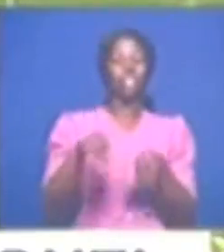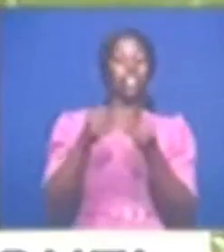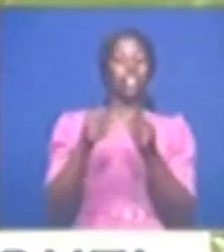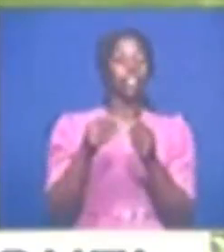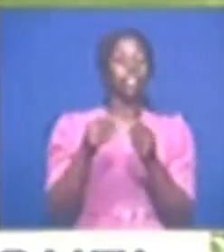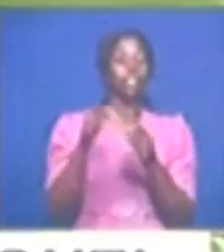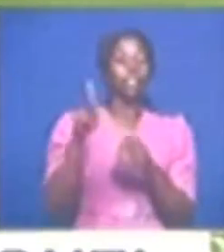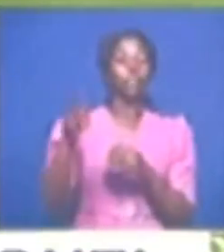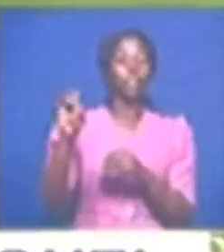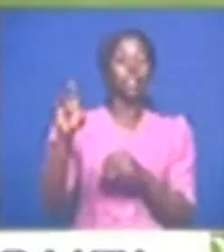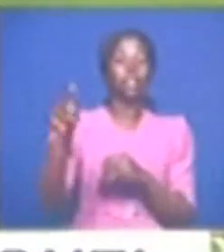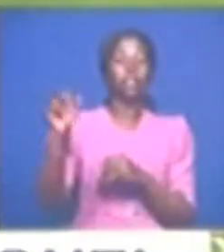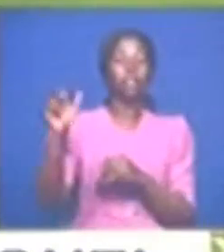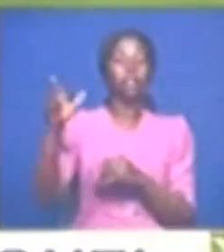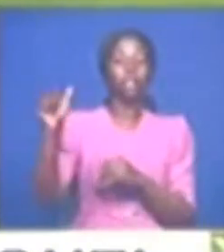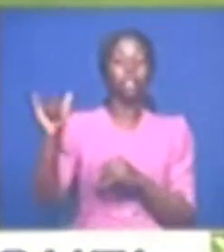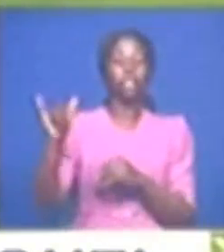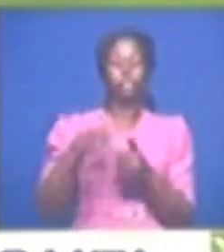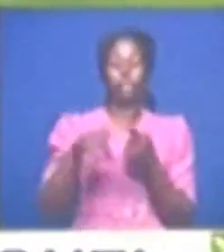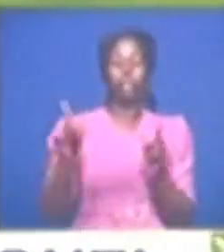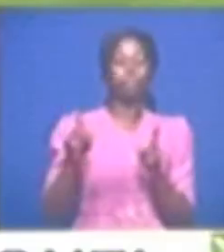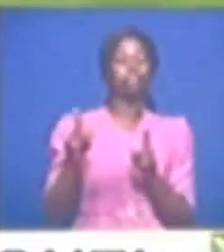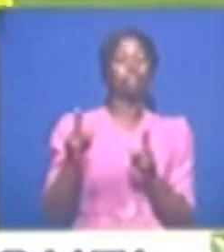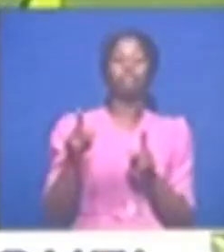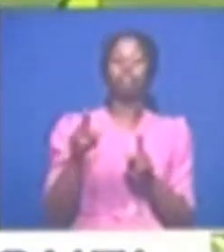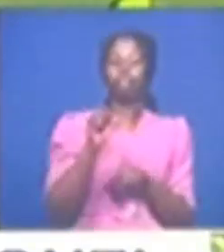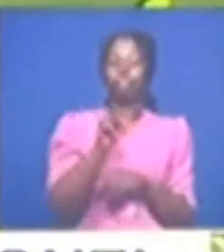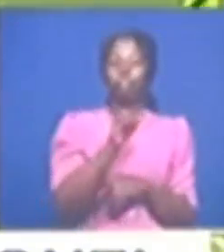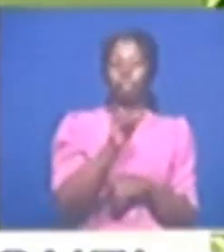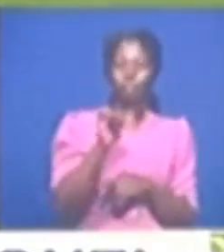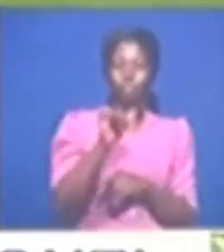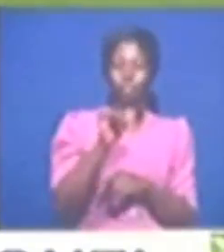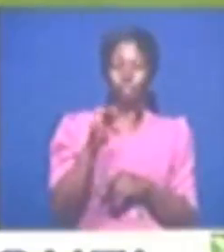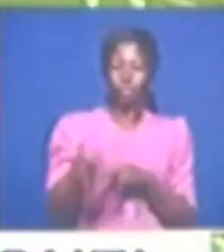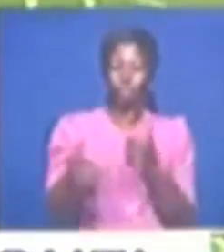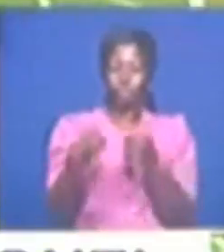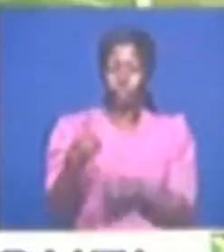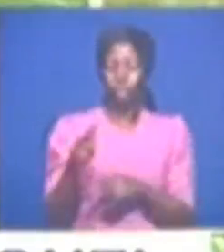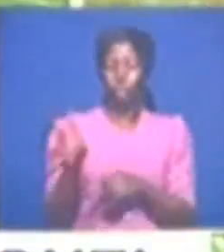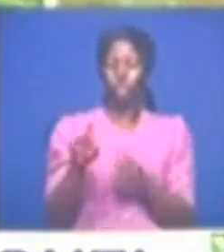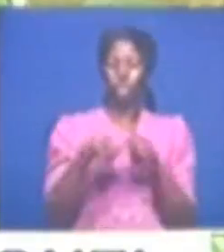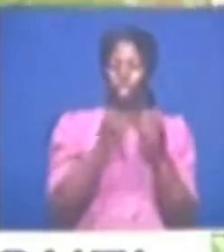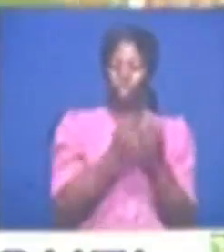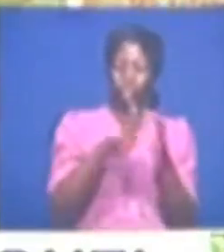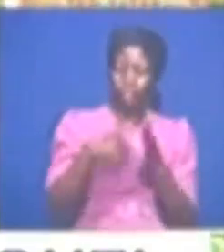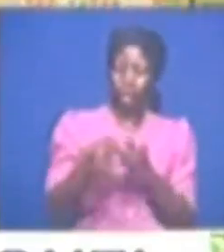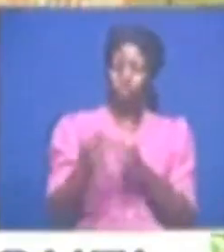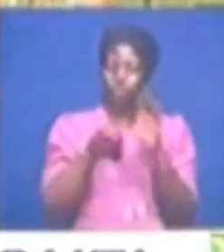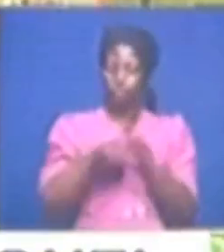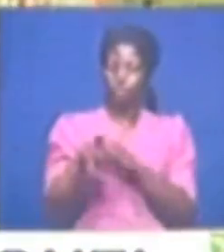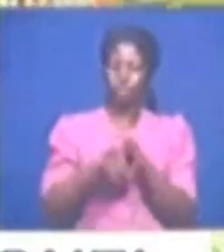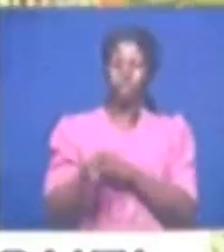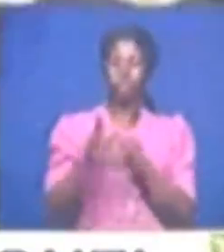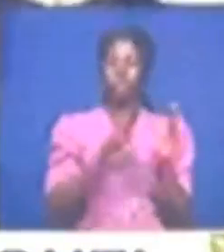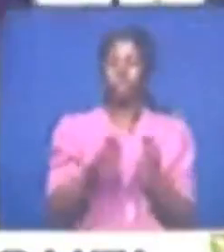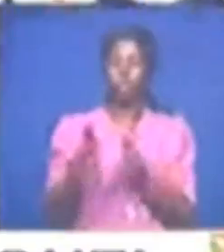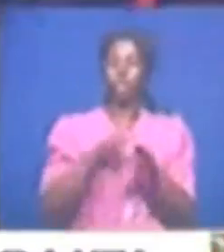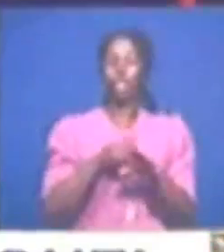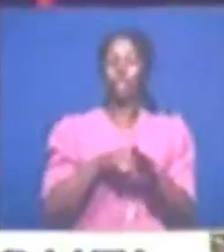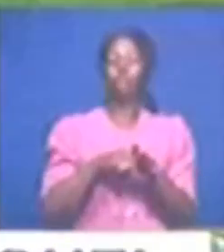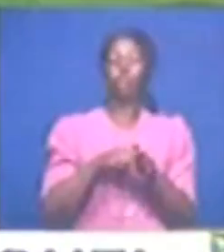Onisuza's 68-minute kick was set by Singida goalkeeper Peter Manyika. The two teams failed to score in regular time and sport kicks were used to decide the